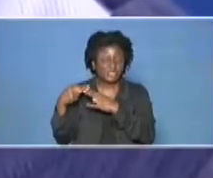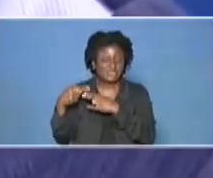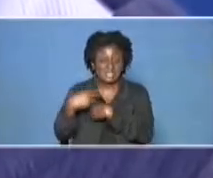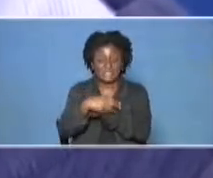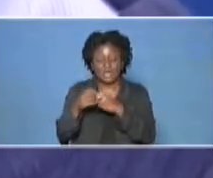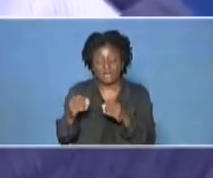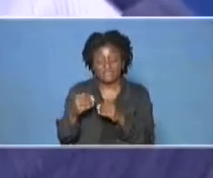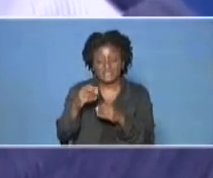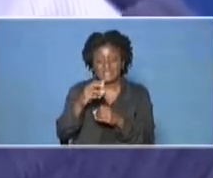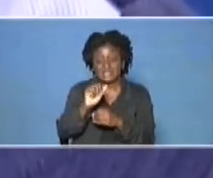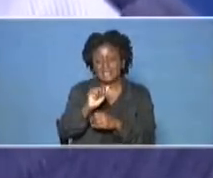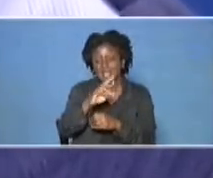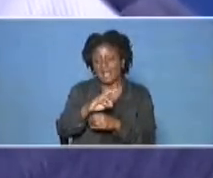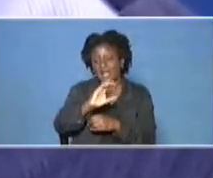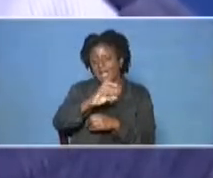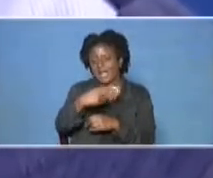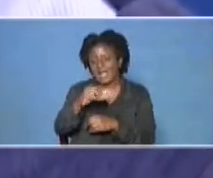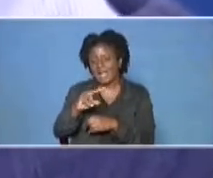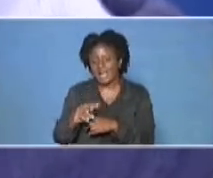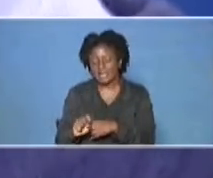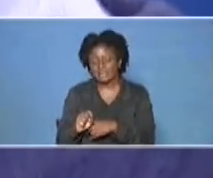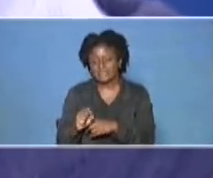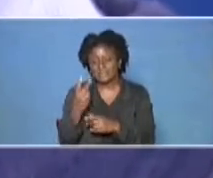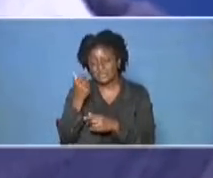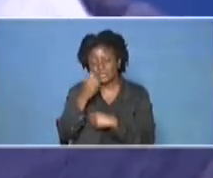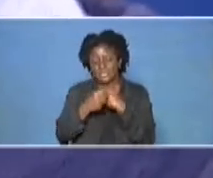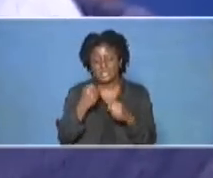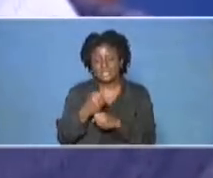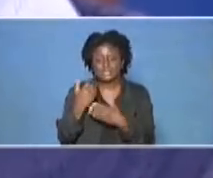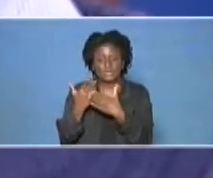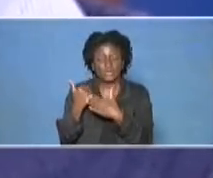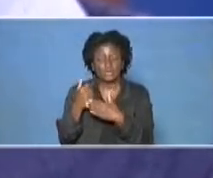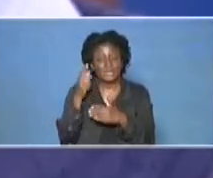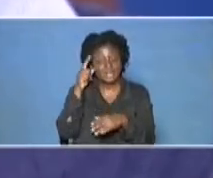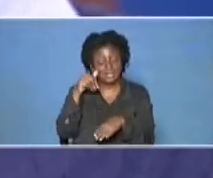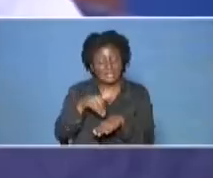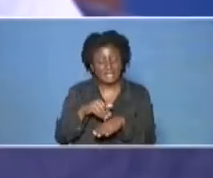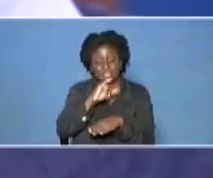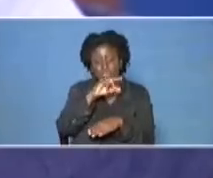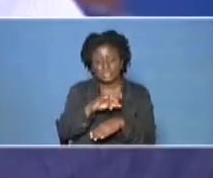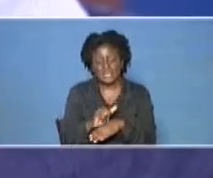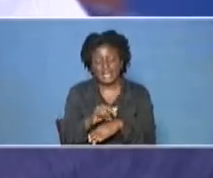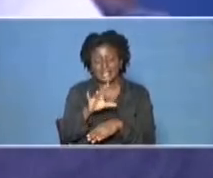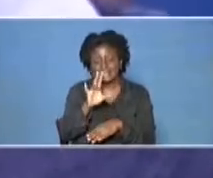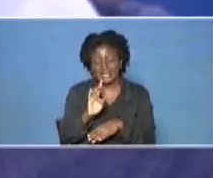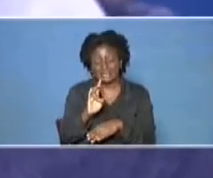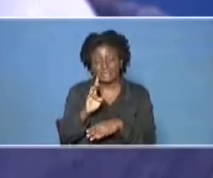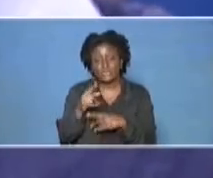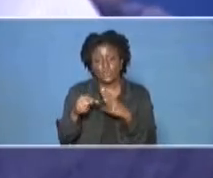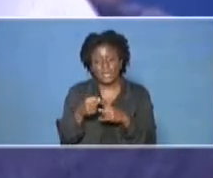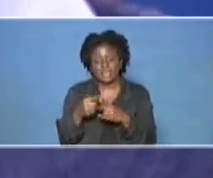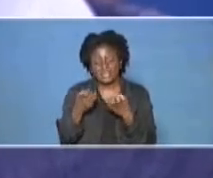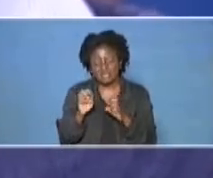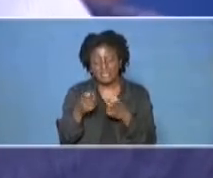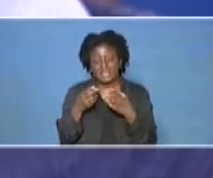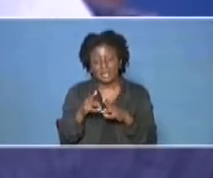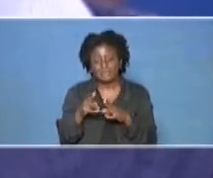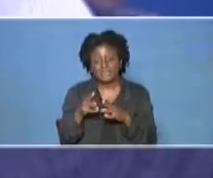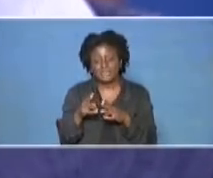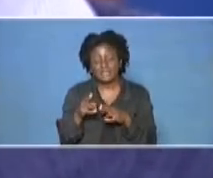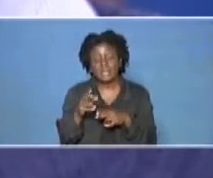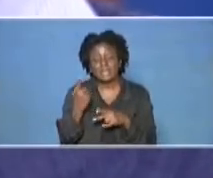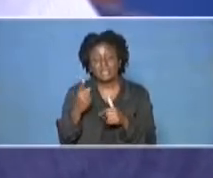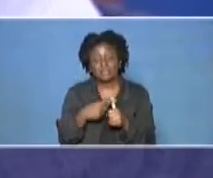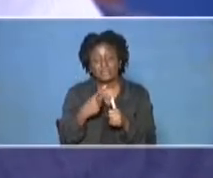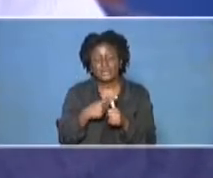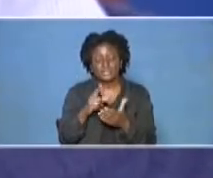One July 7th, that was when the meet took place. I was interested in because the original newspaper